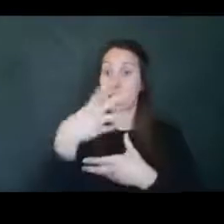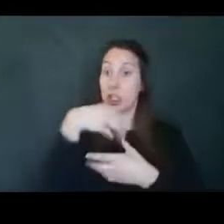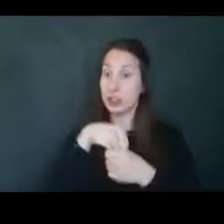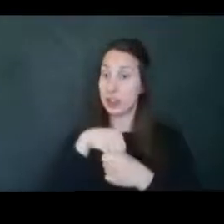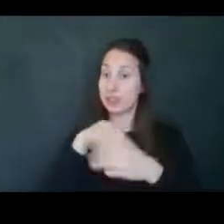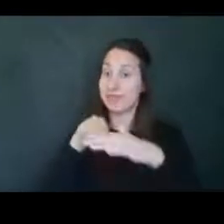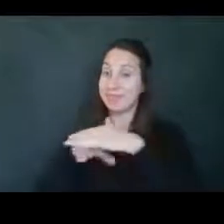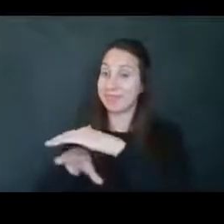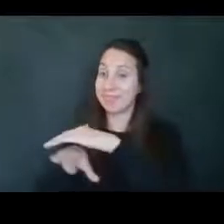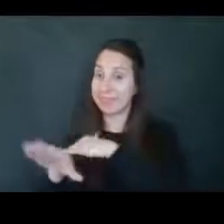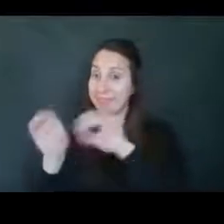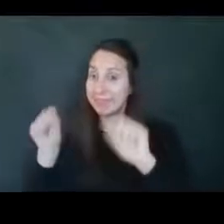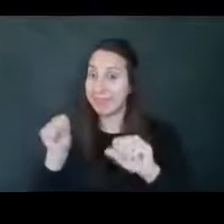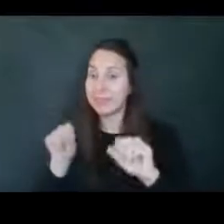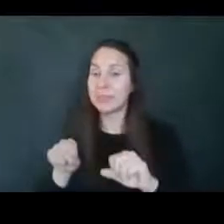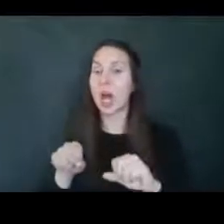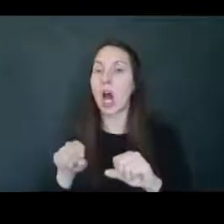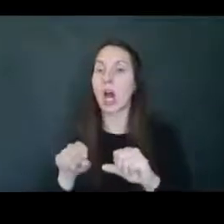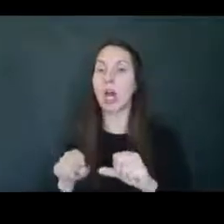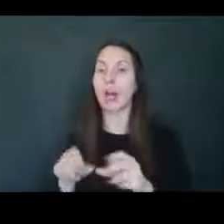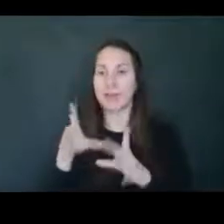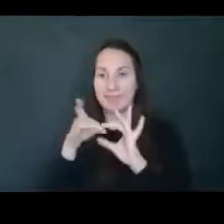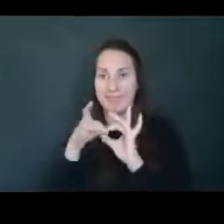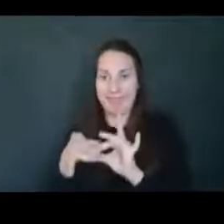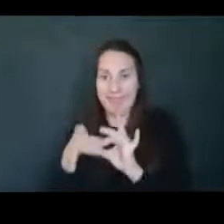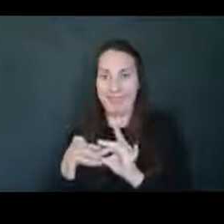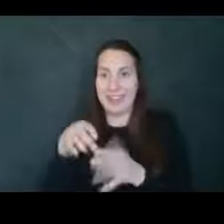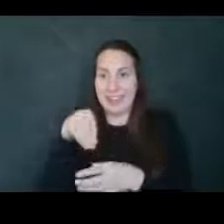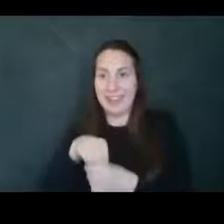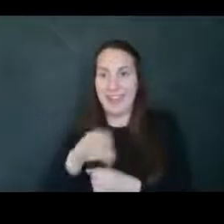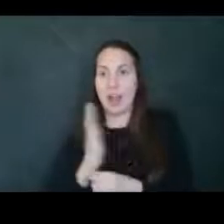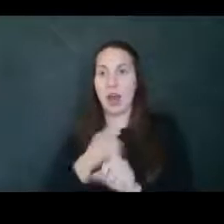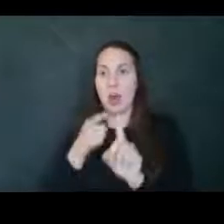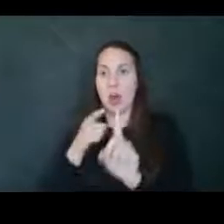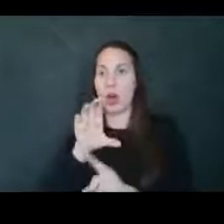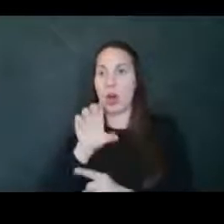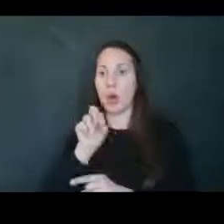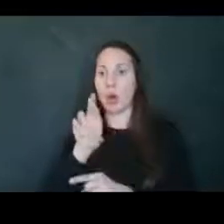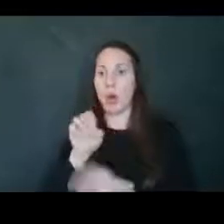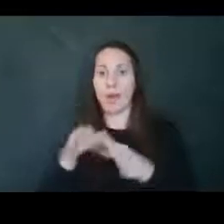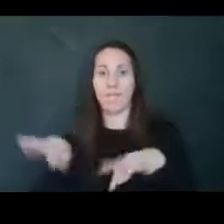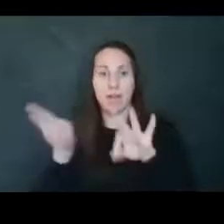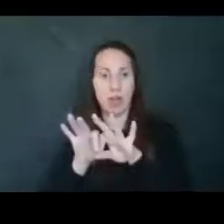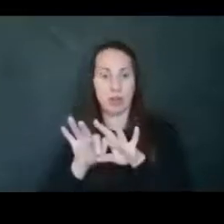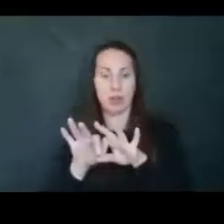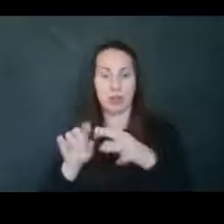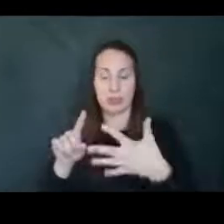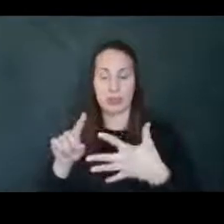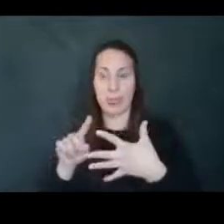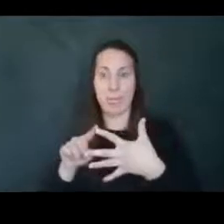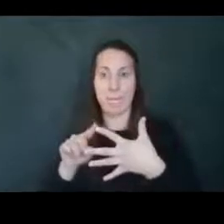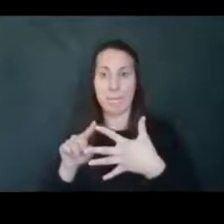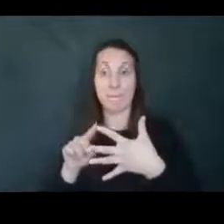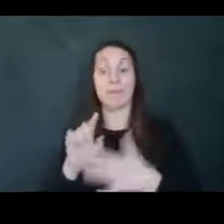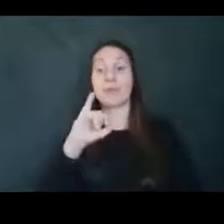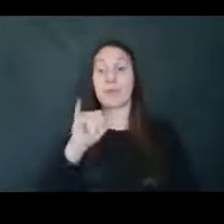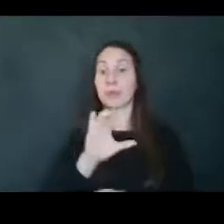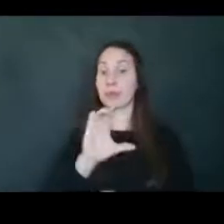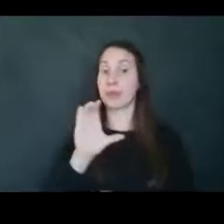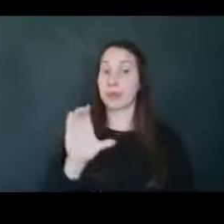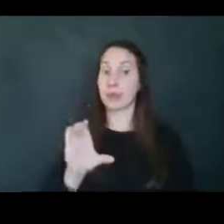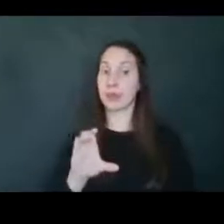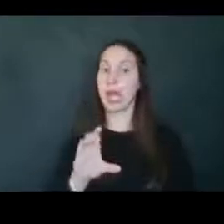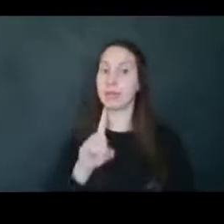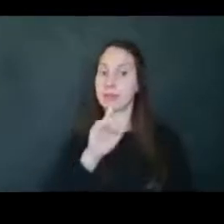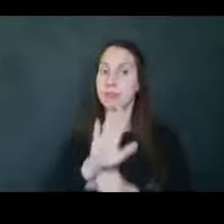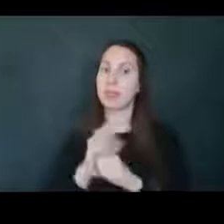are incorporated into the core values of our organization. Secondly, the JCC has committed to building a community